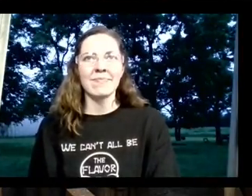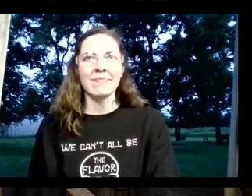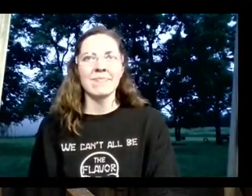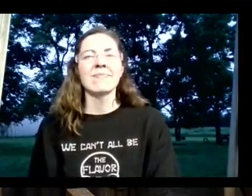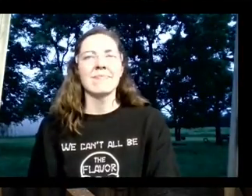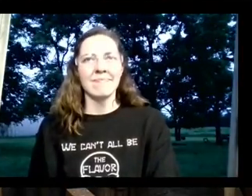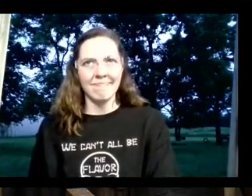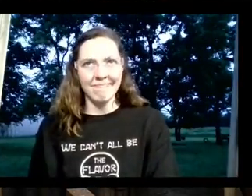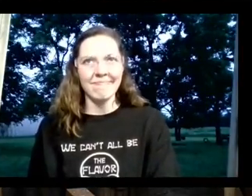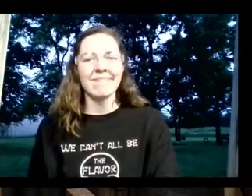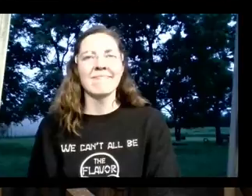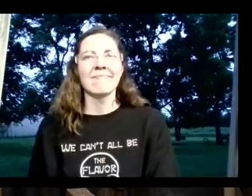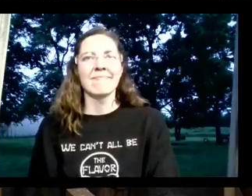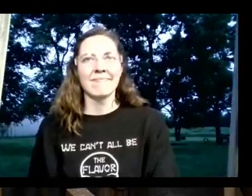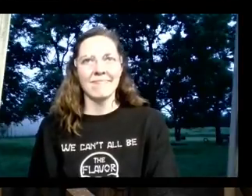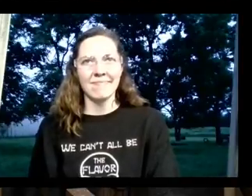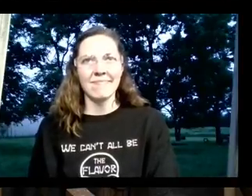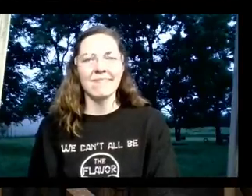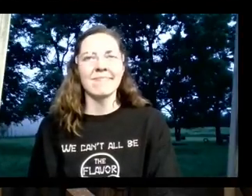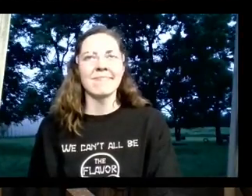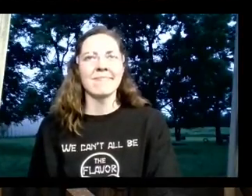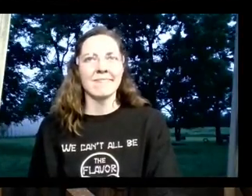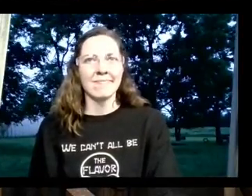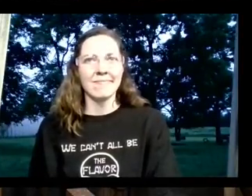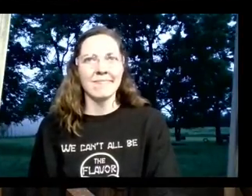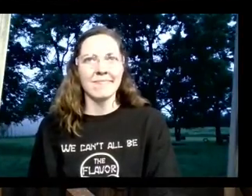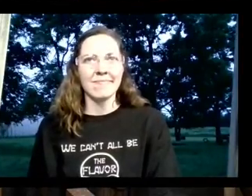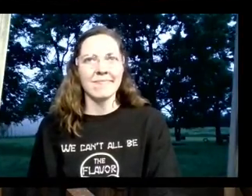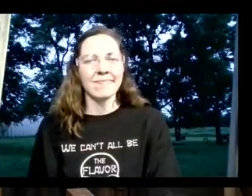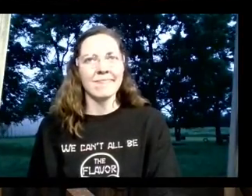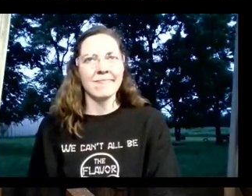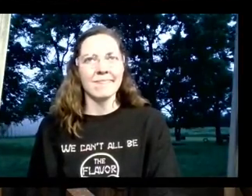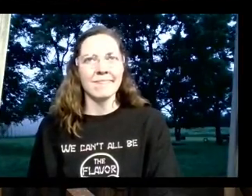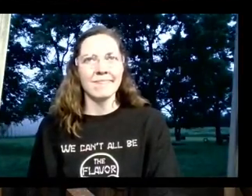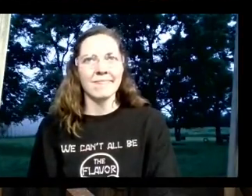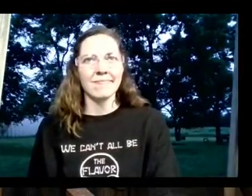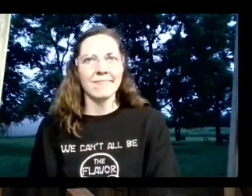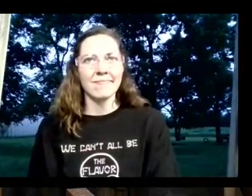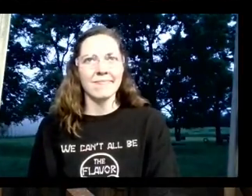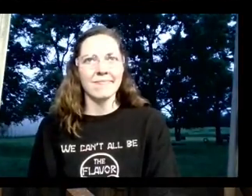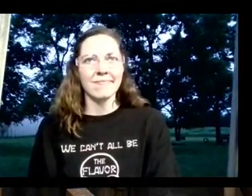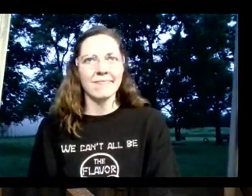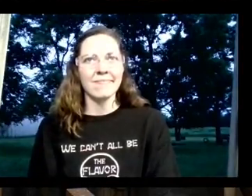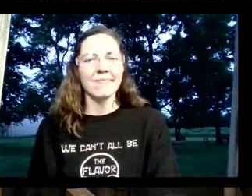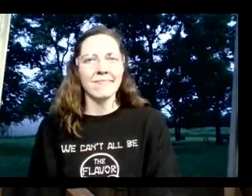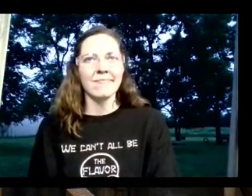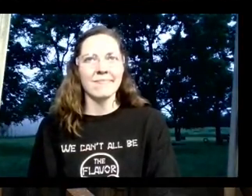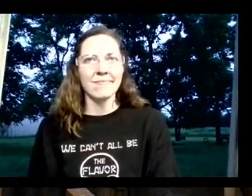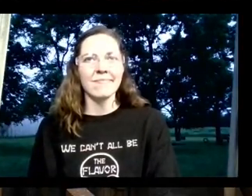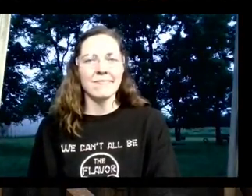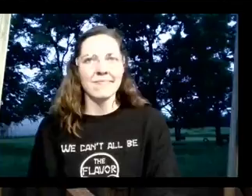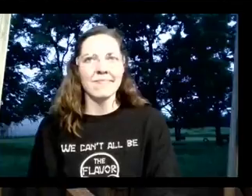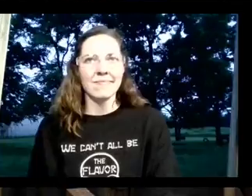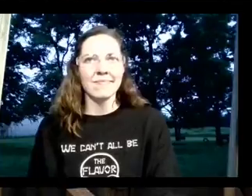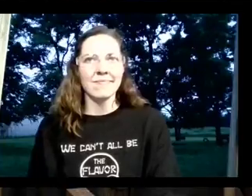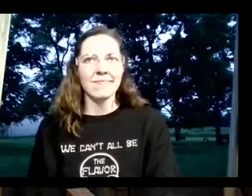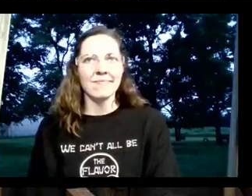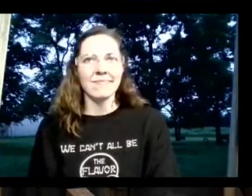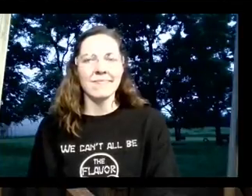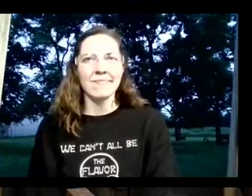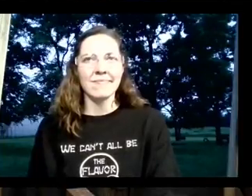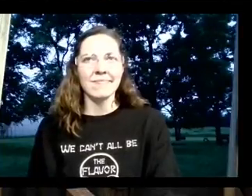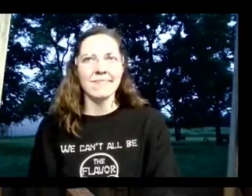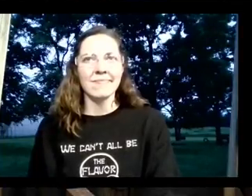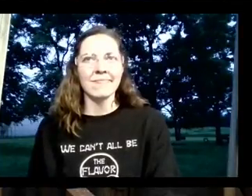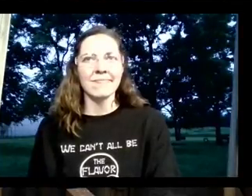till Monday, right? Mm-hmm. So, yeah, make sure to join us Monday evening at 7 p.m. Eastern Standard Time. We'll do our business live stream, and